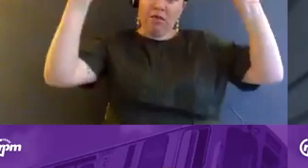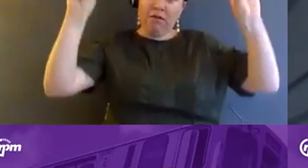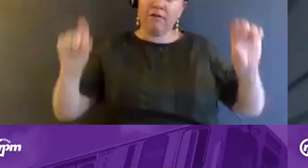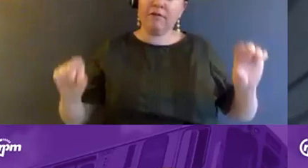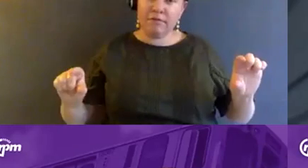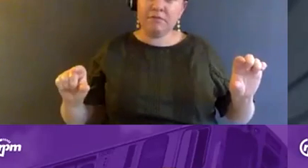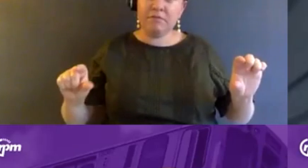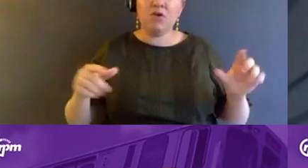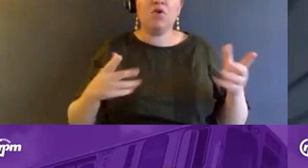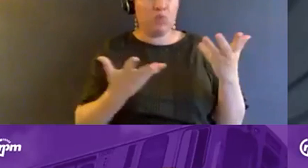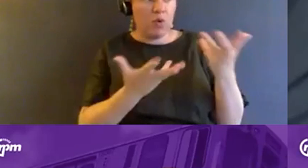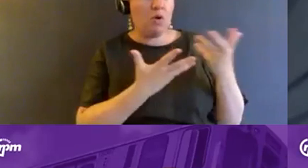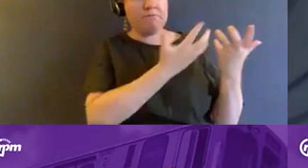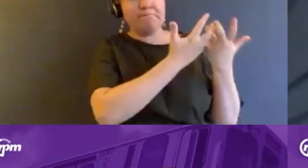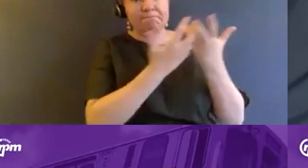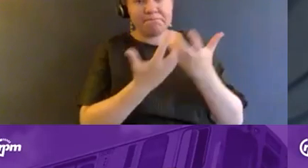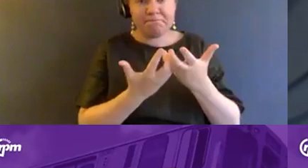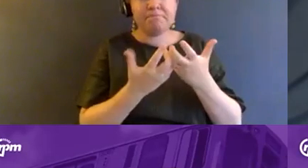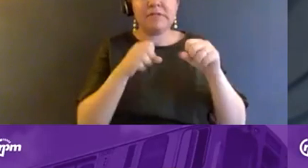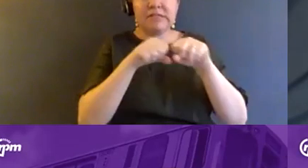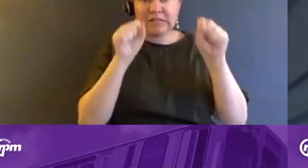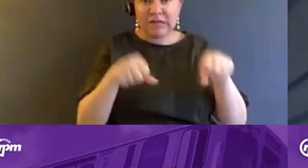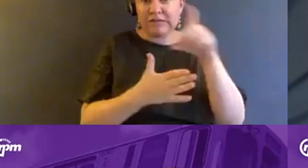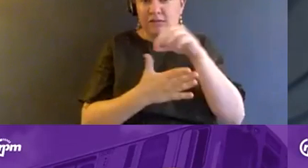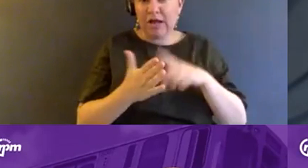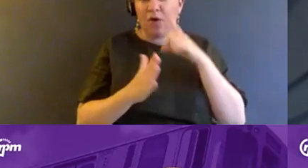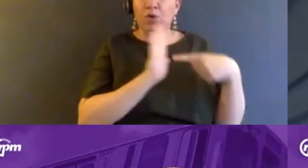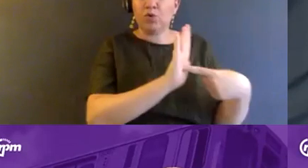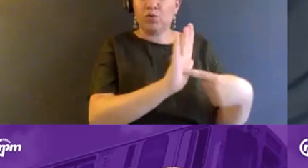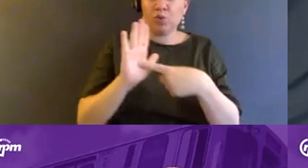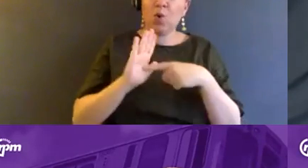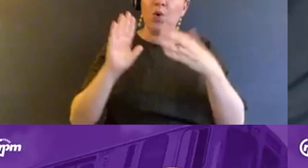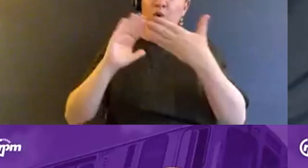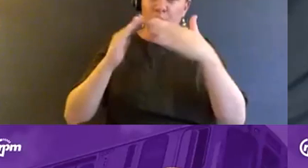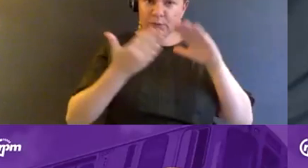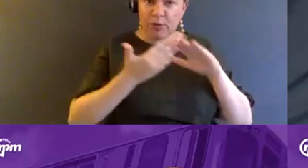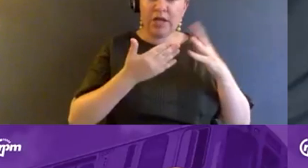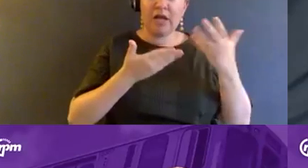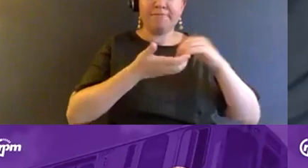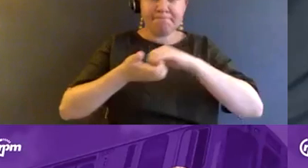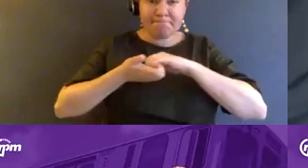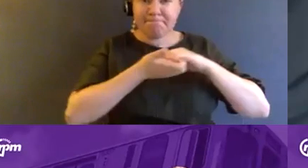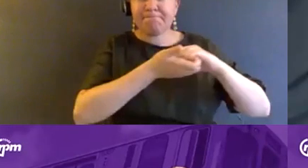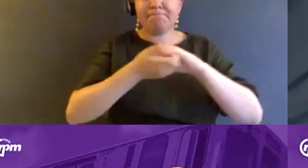station design that's going to be reflective of that community and compatible with the historic district.